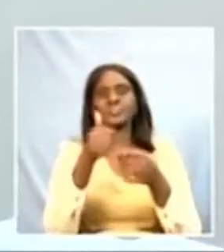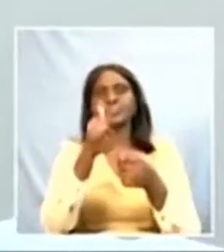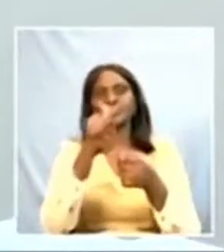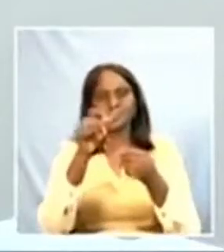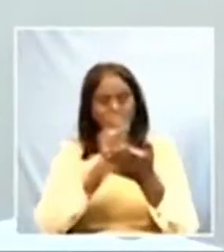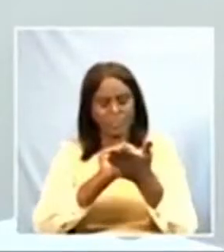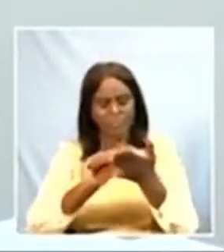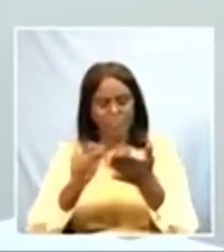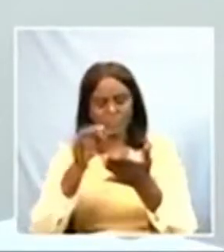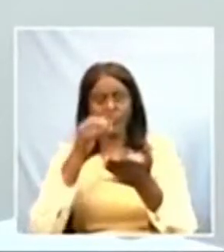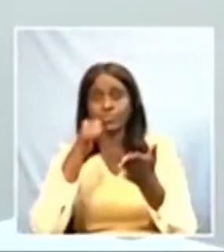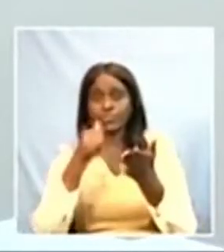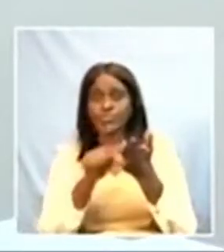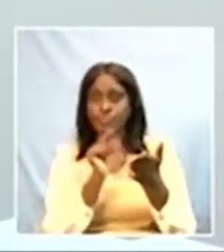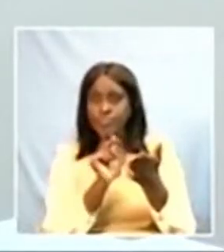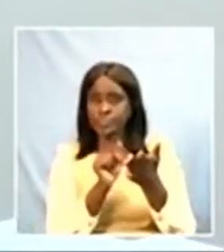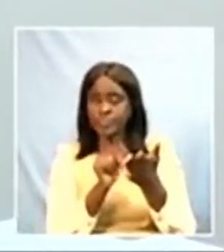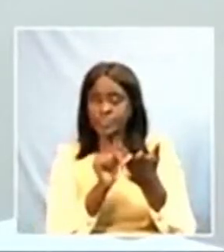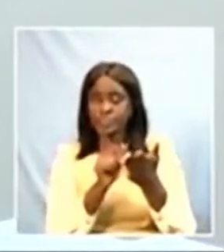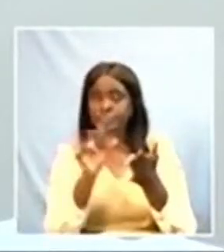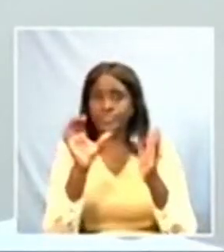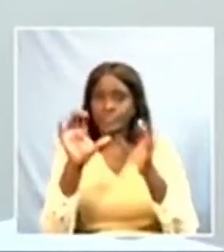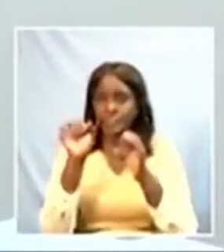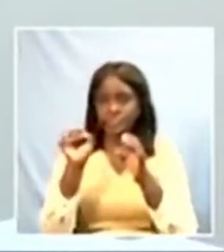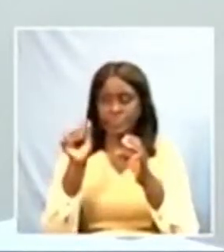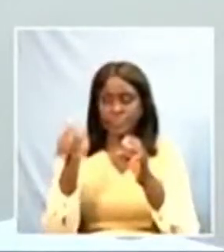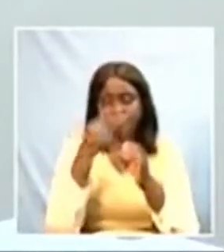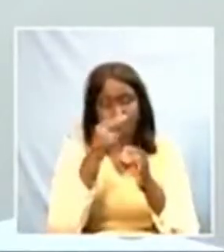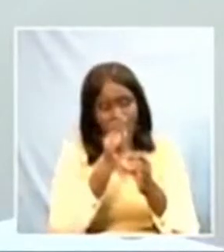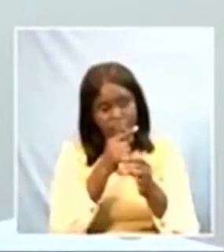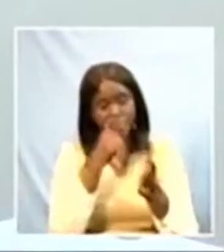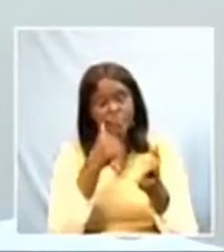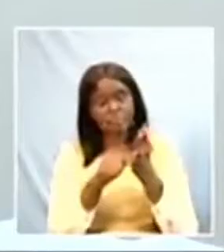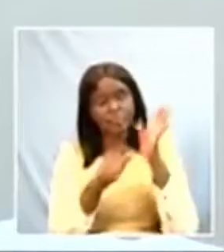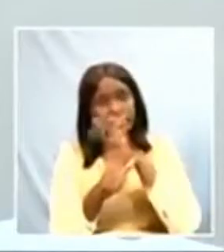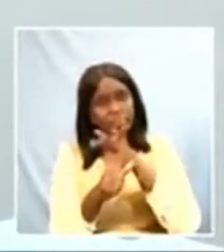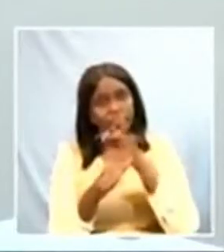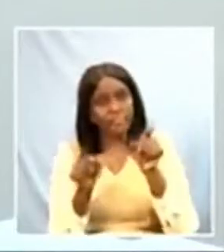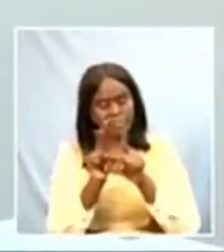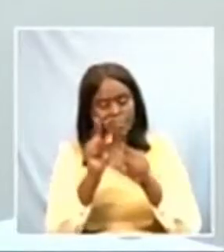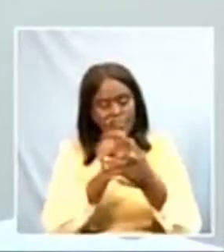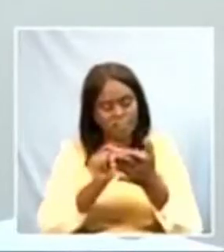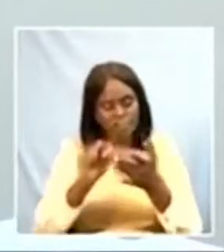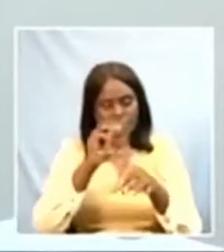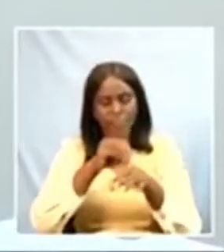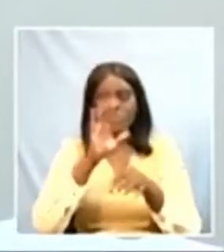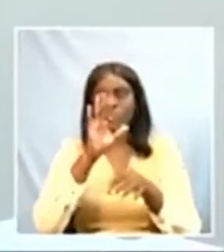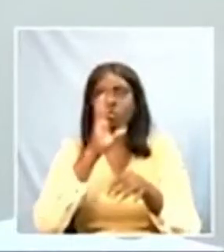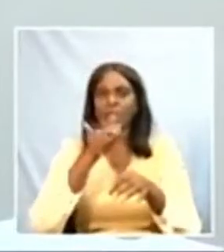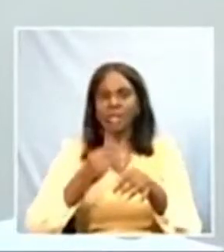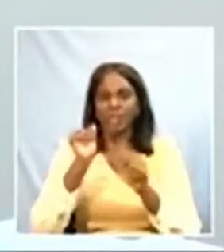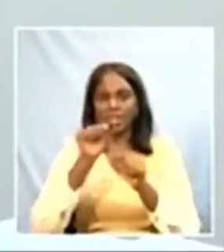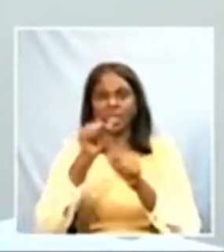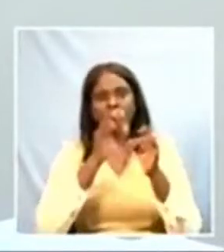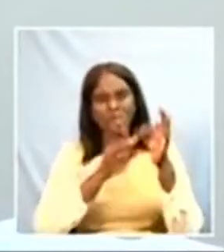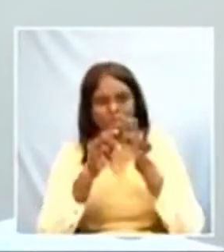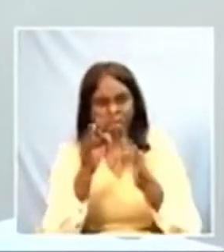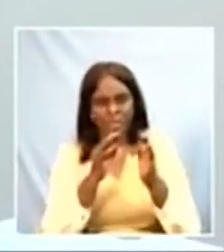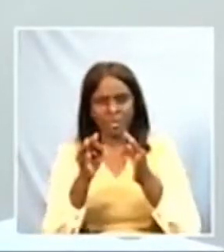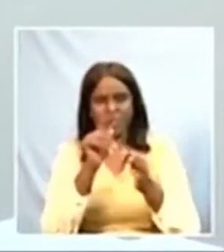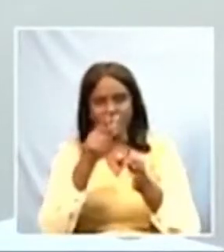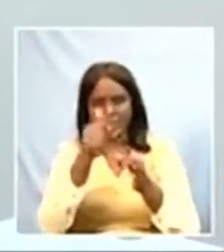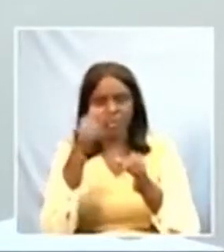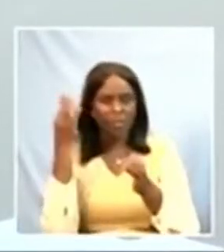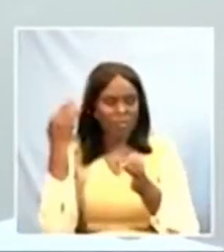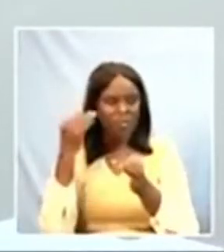author of this letter. Council Secretary, you saw this letter. They are writing on your behalf. Can you explain, you,